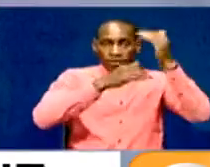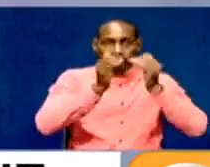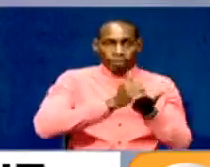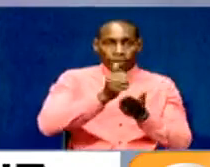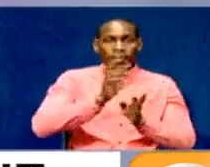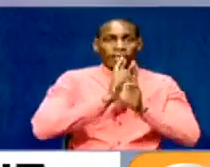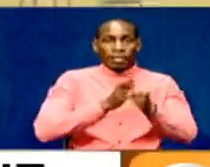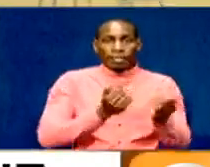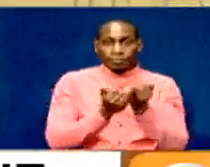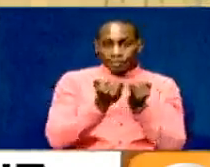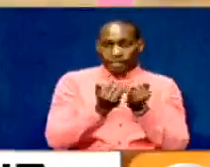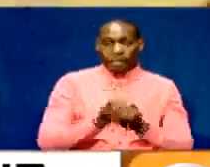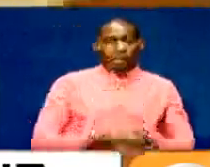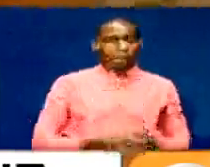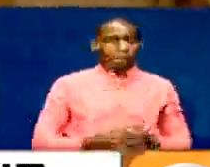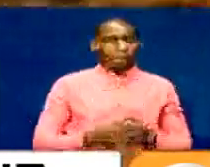placement results on Saturday.